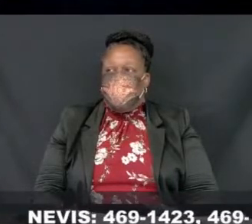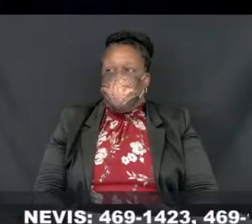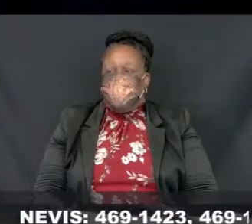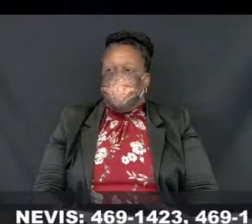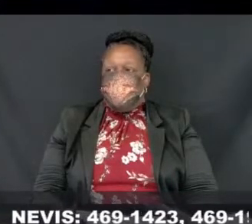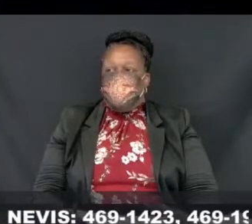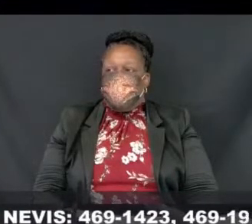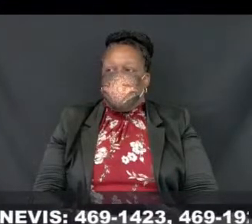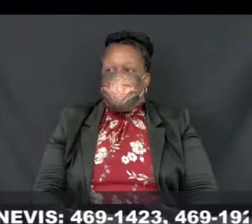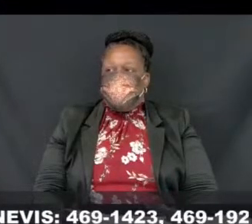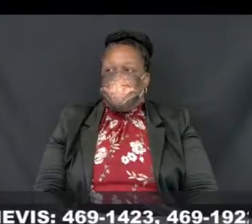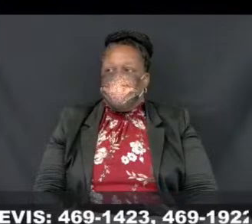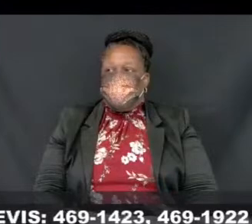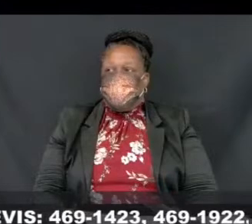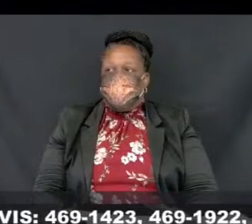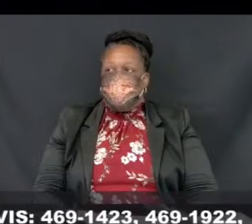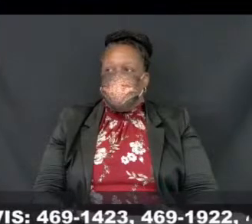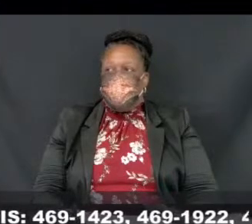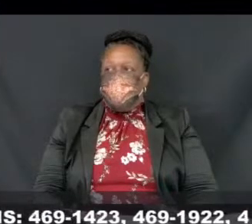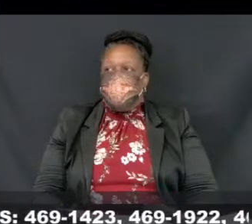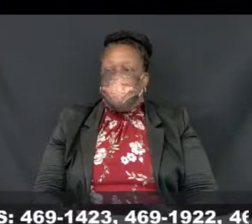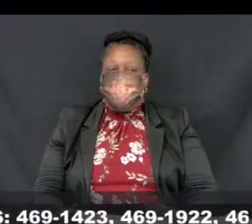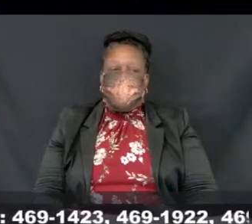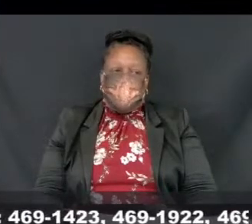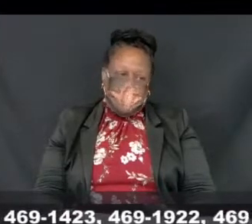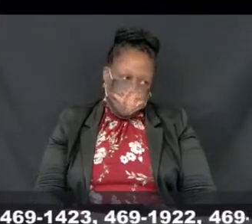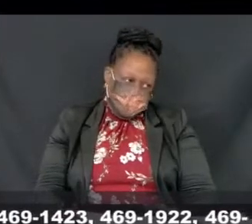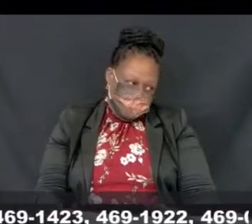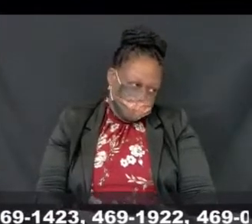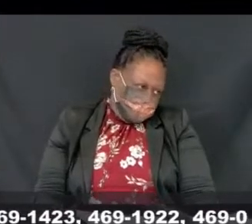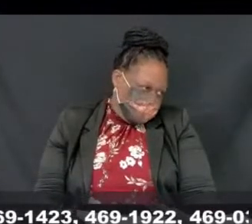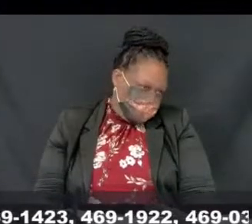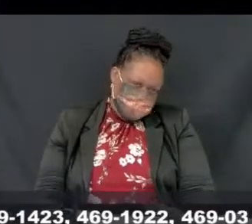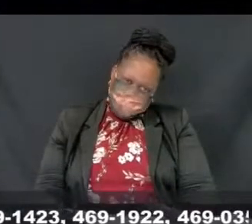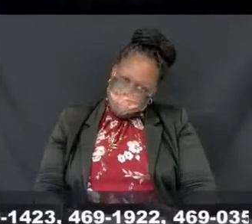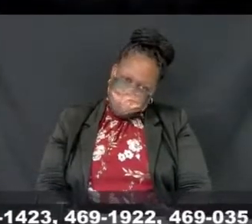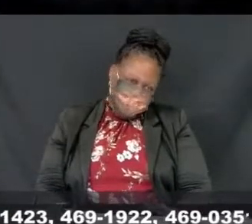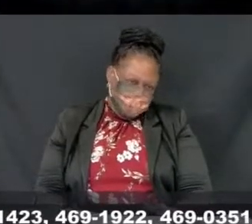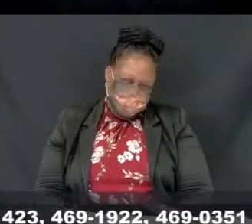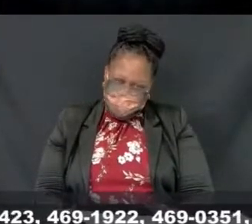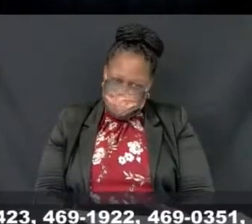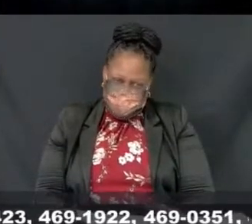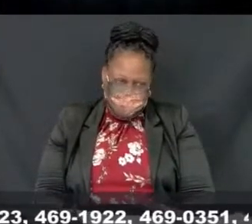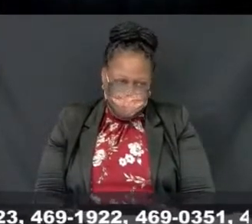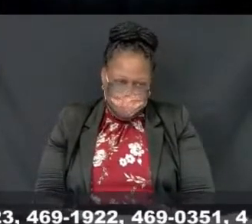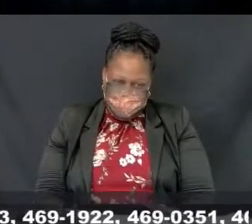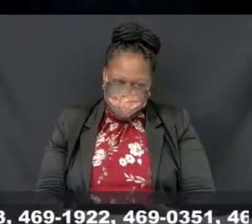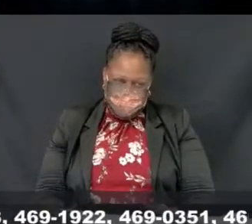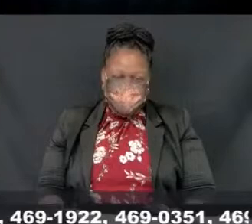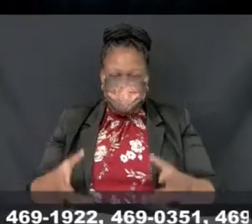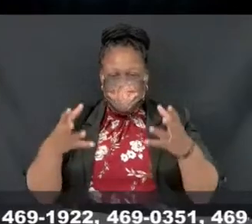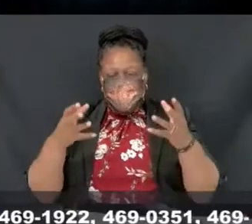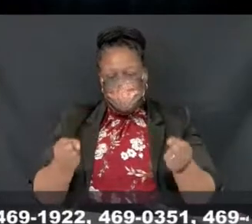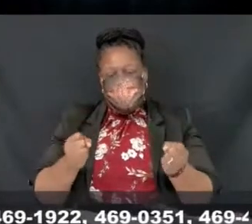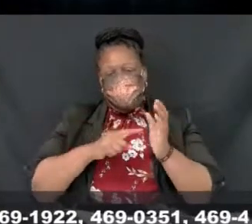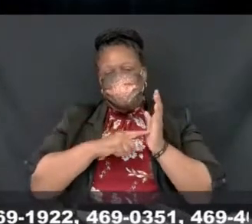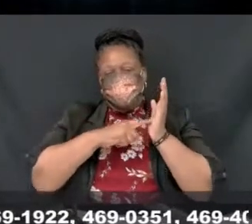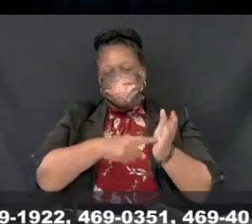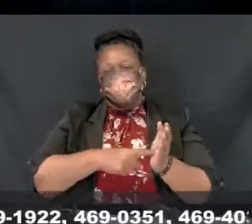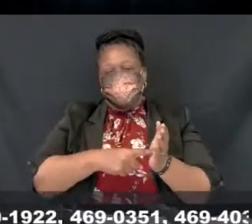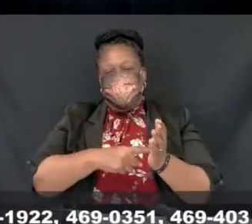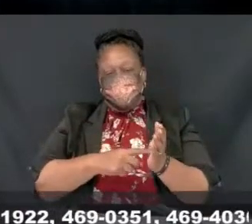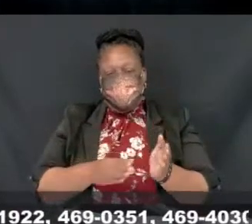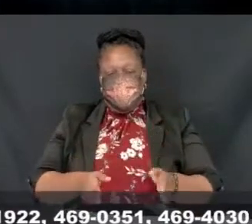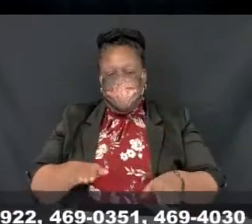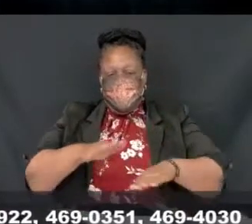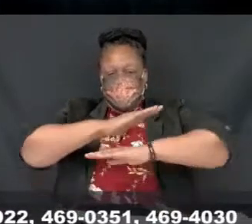up on. Mr. Williams, you could share the steps for me, please. I'm going to show you. So,